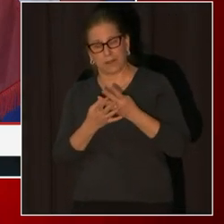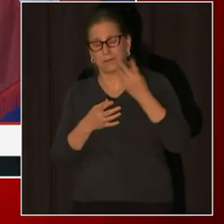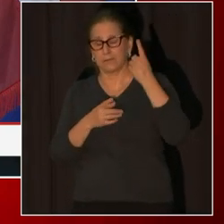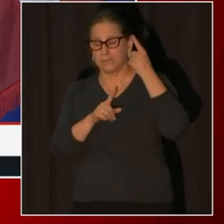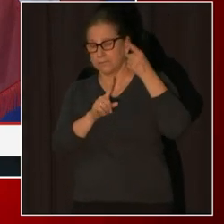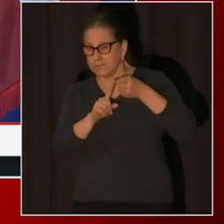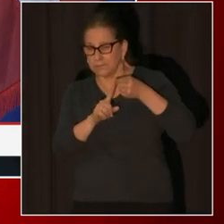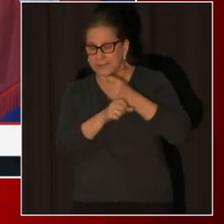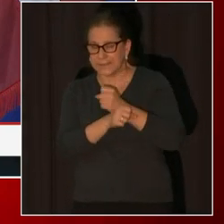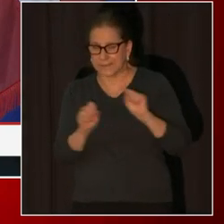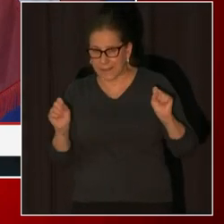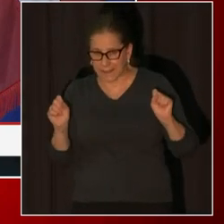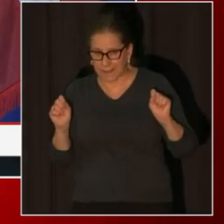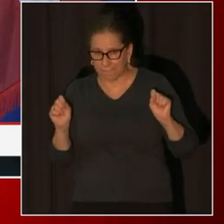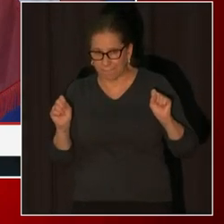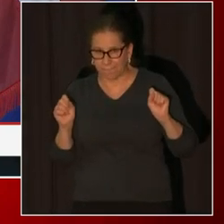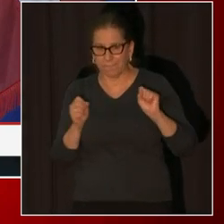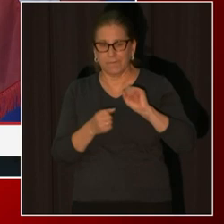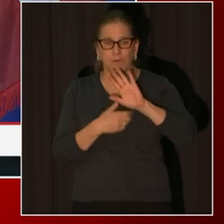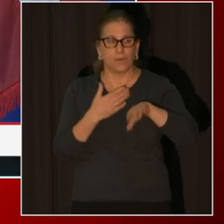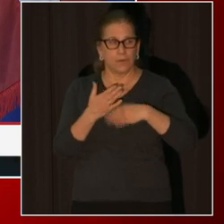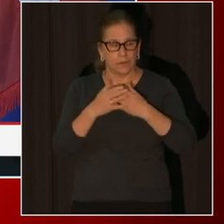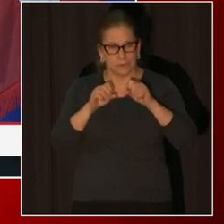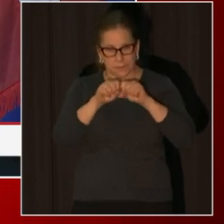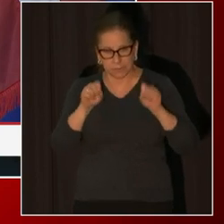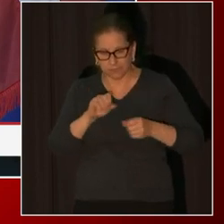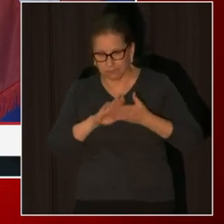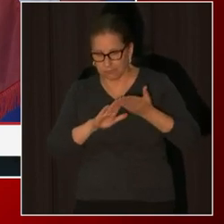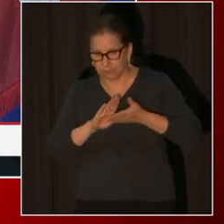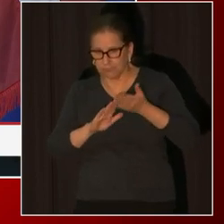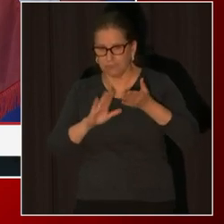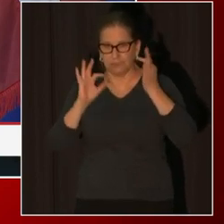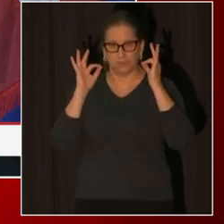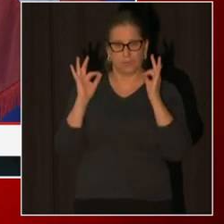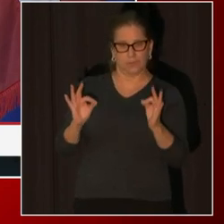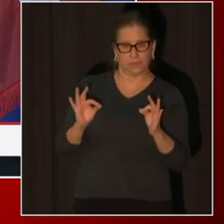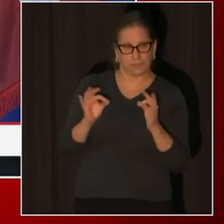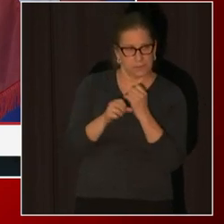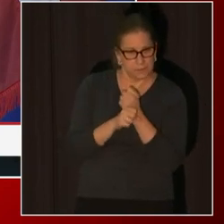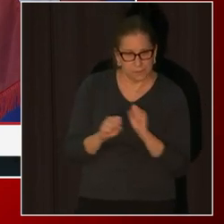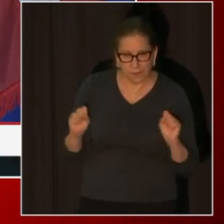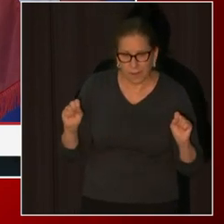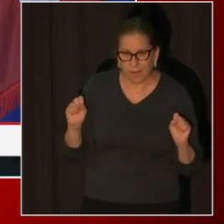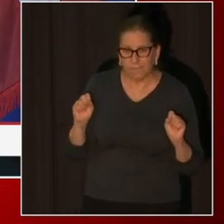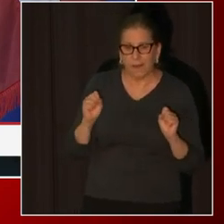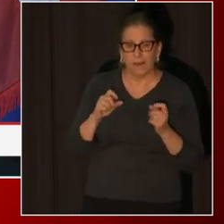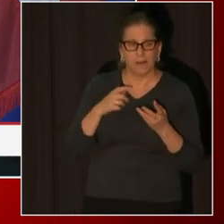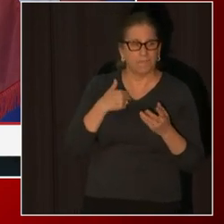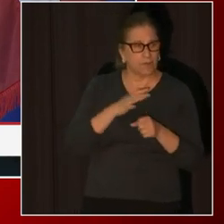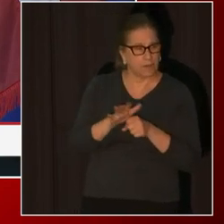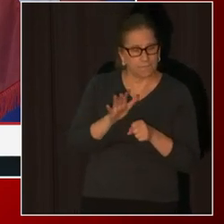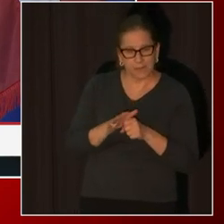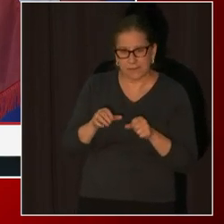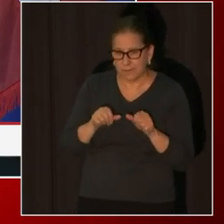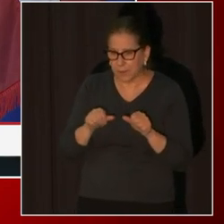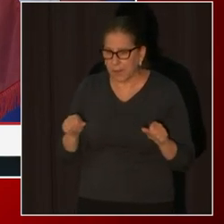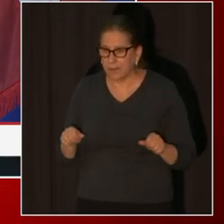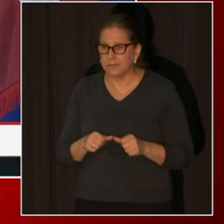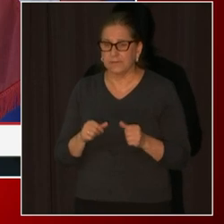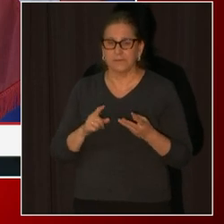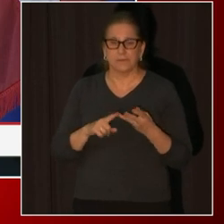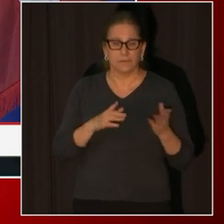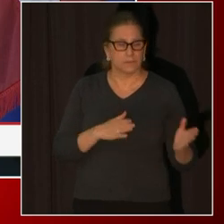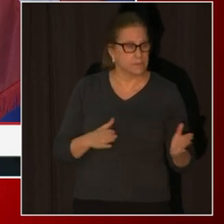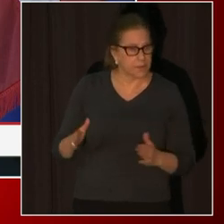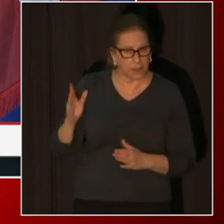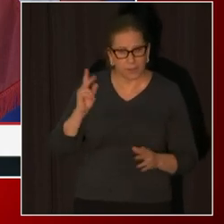work, that we continue to be able to use excess space in the jail for preparing people for reentry as